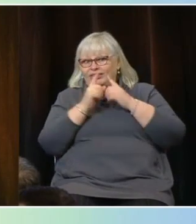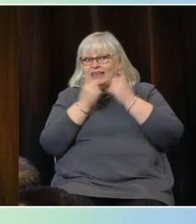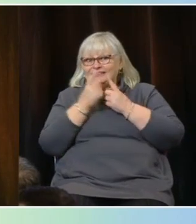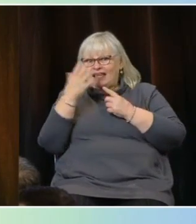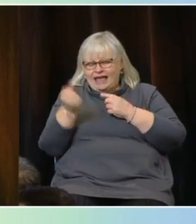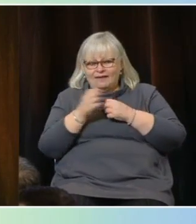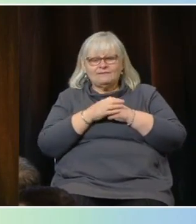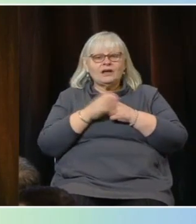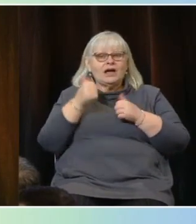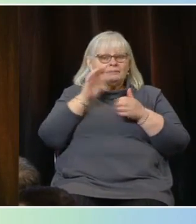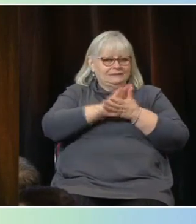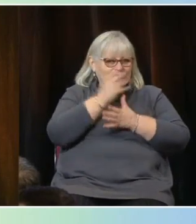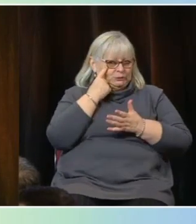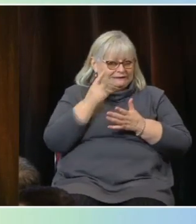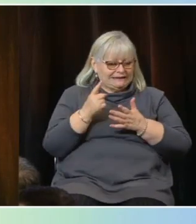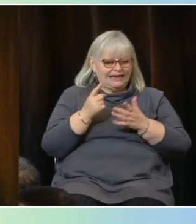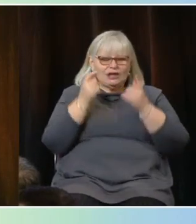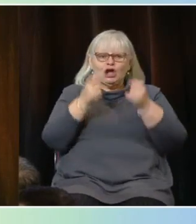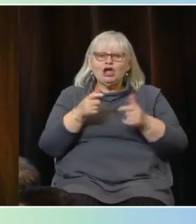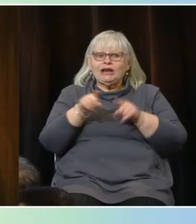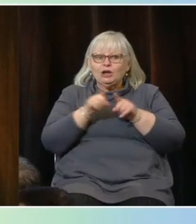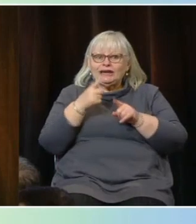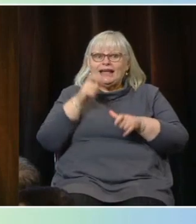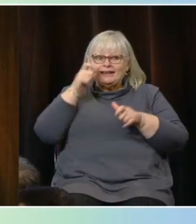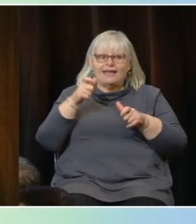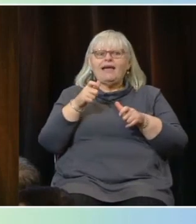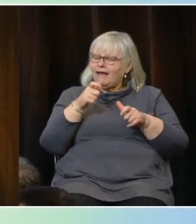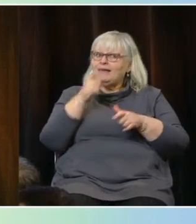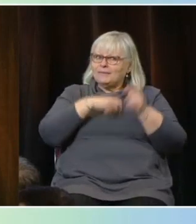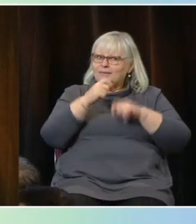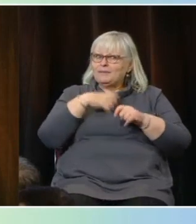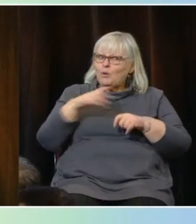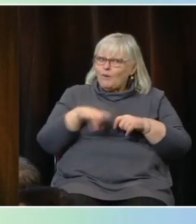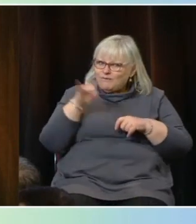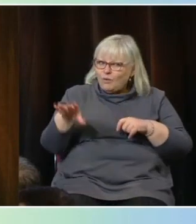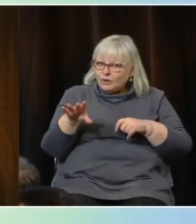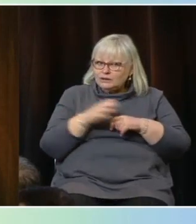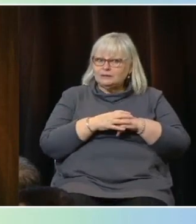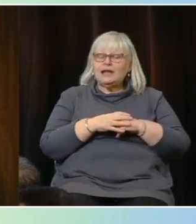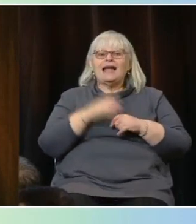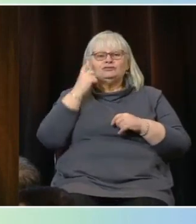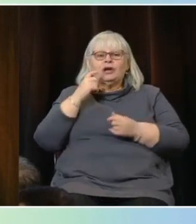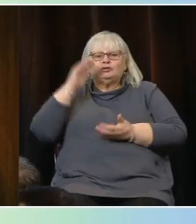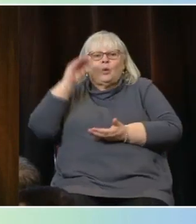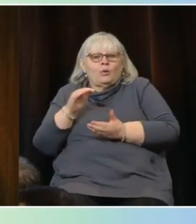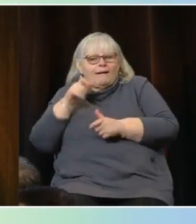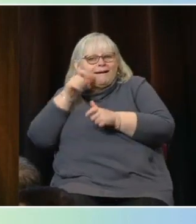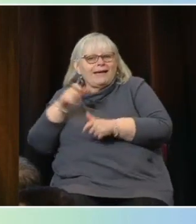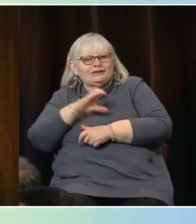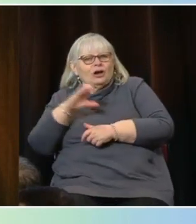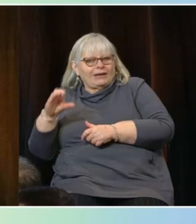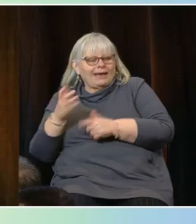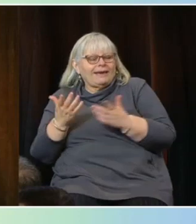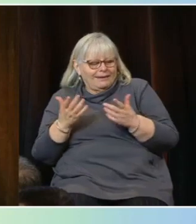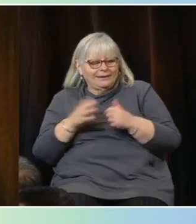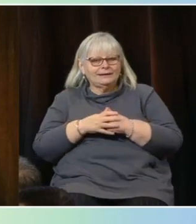federal government's emphasis on making Early Learning and care more affordable and taking steps towards Universal low-cost care similarly